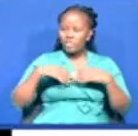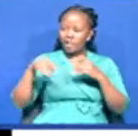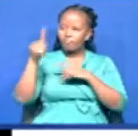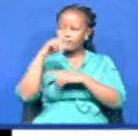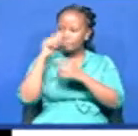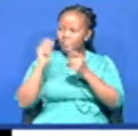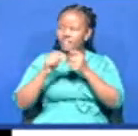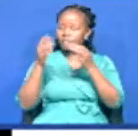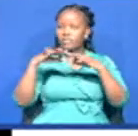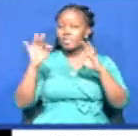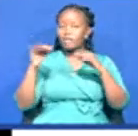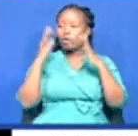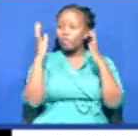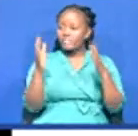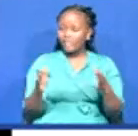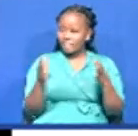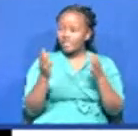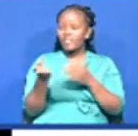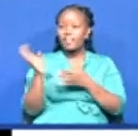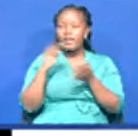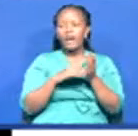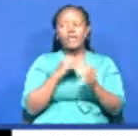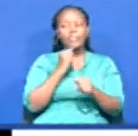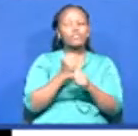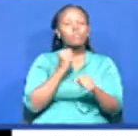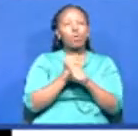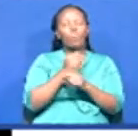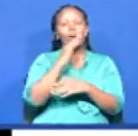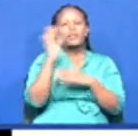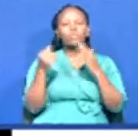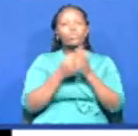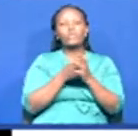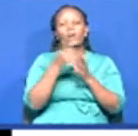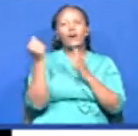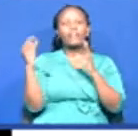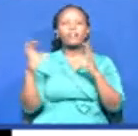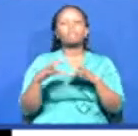again, working with all the other agencies of government